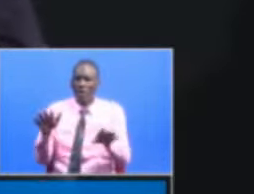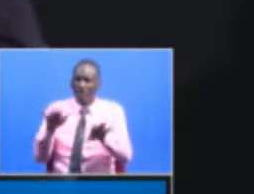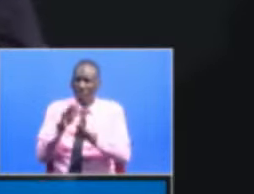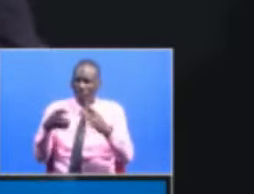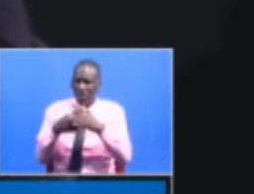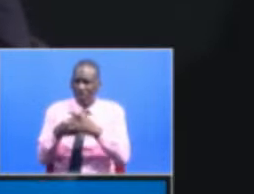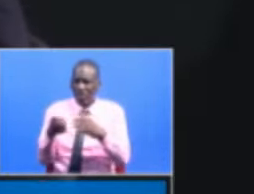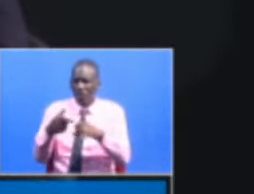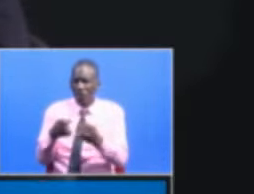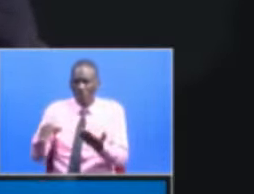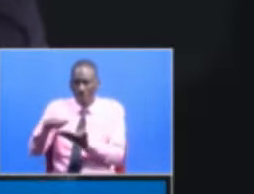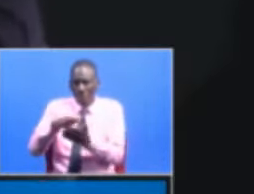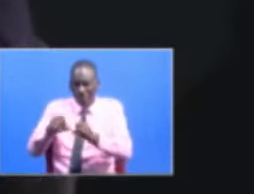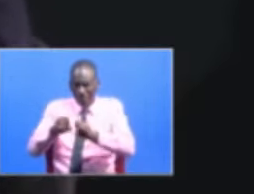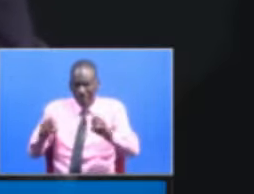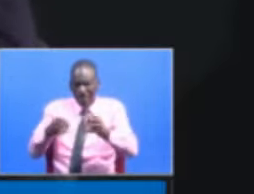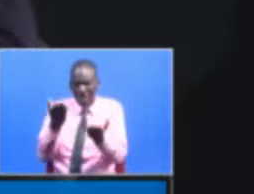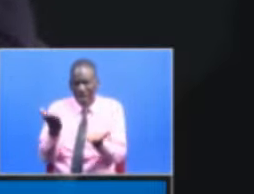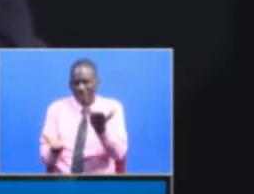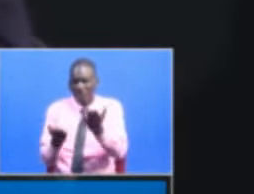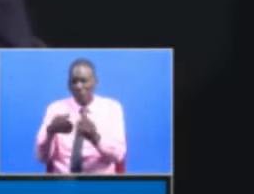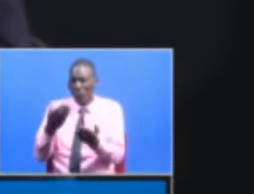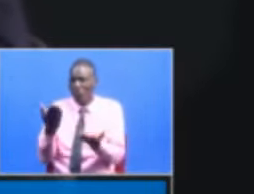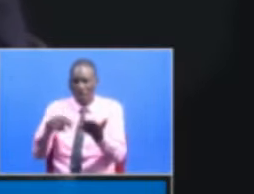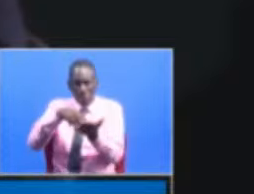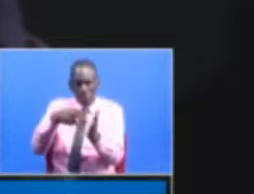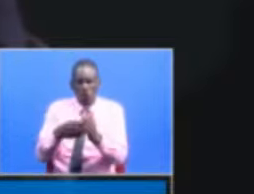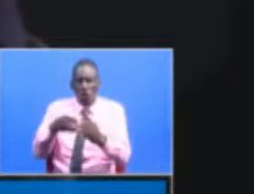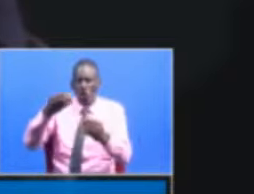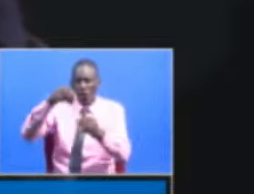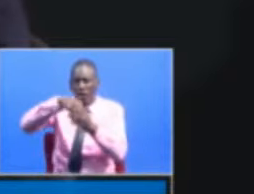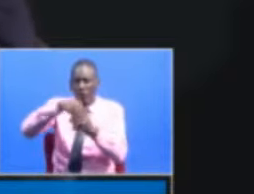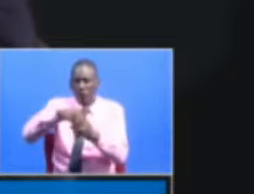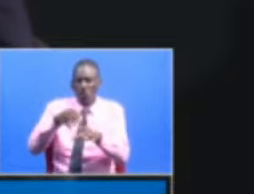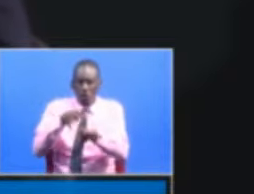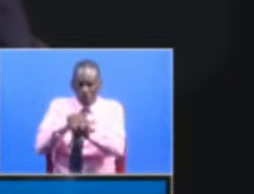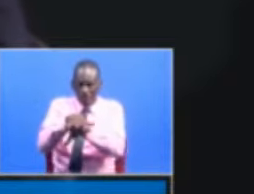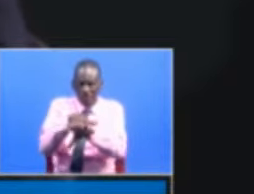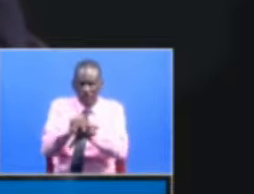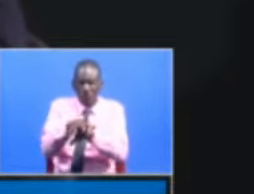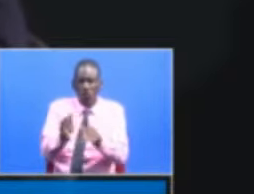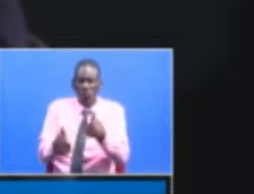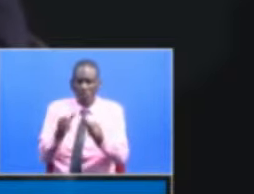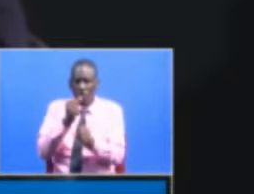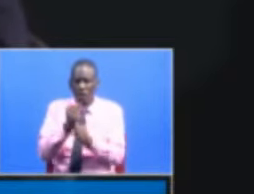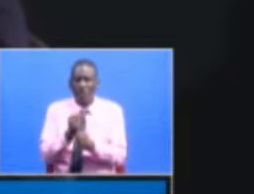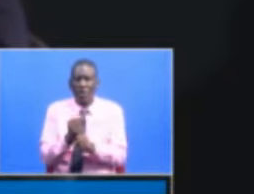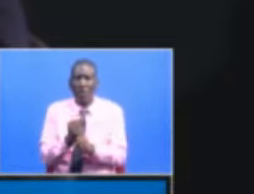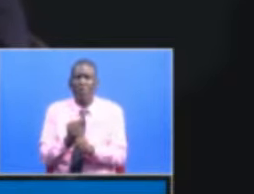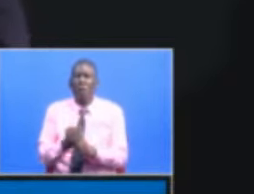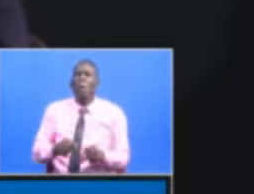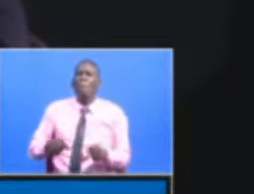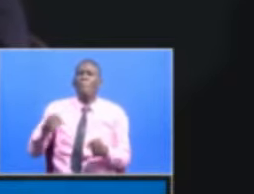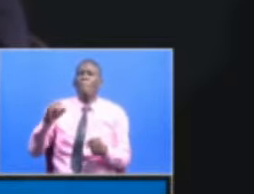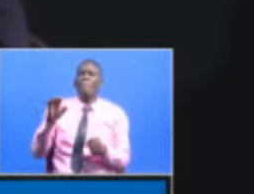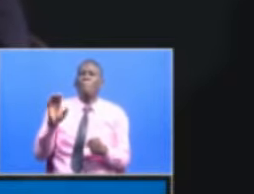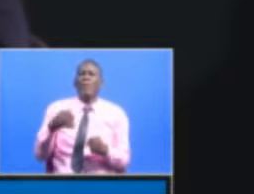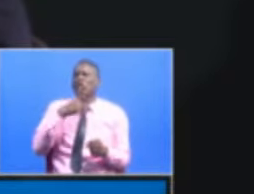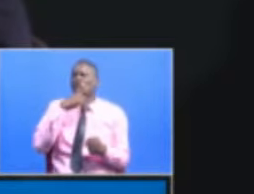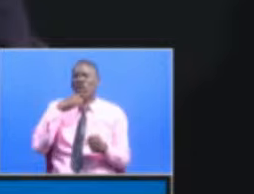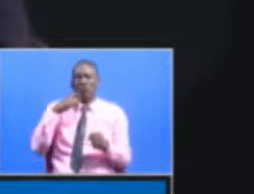a baseline assessment of every project or investment or intervention that has been undertaken by the drought